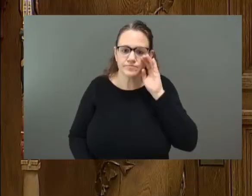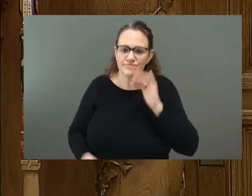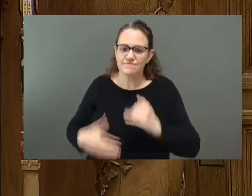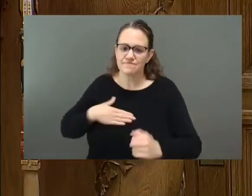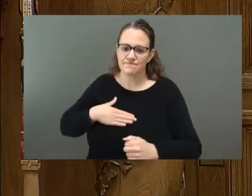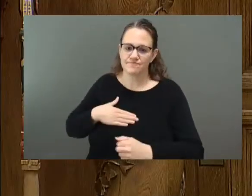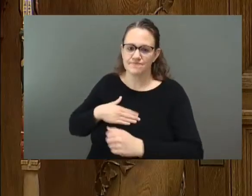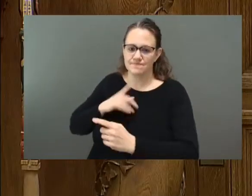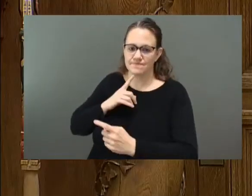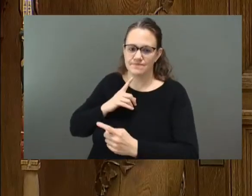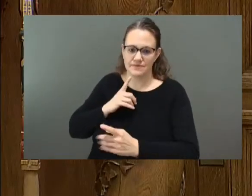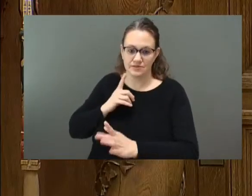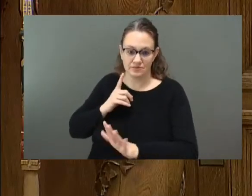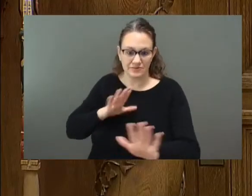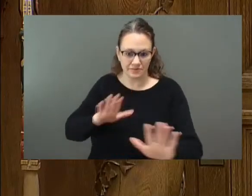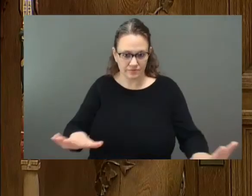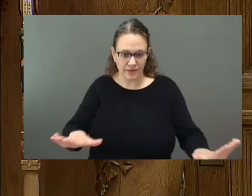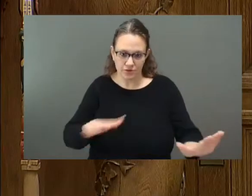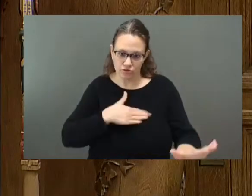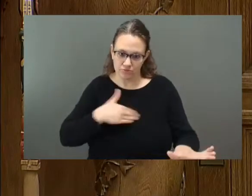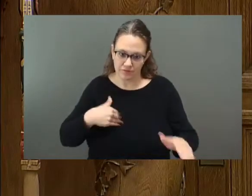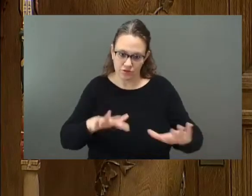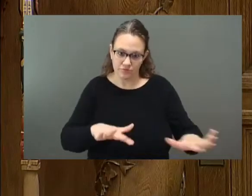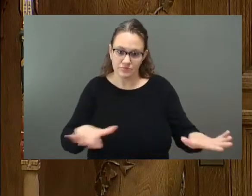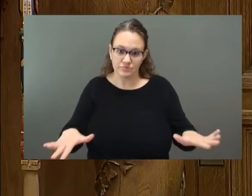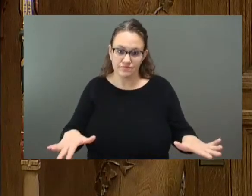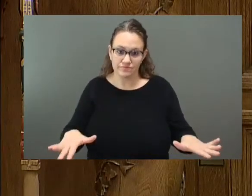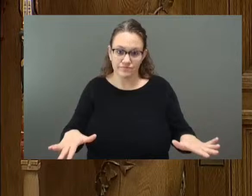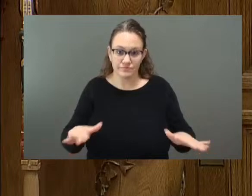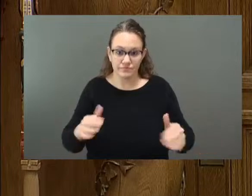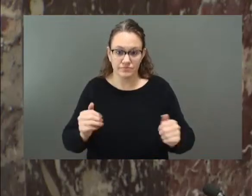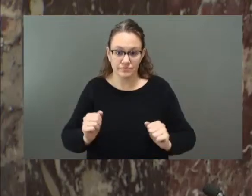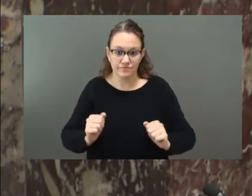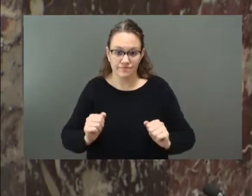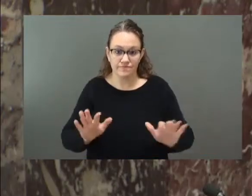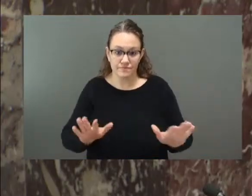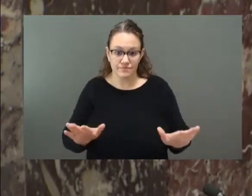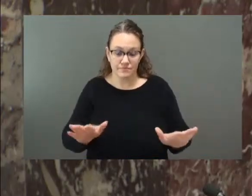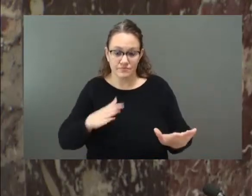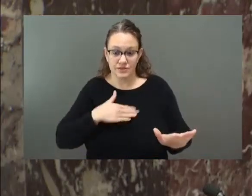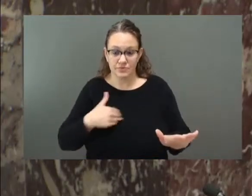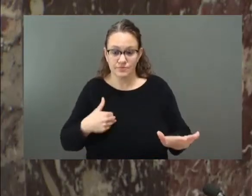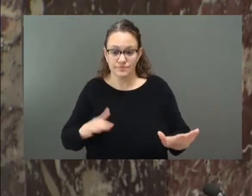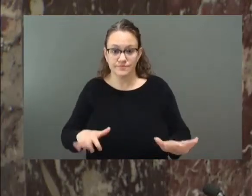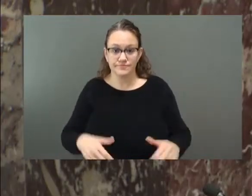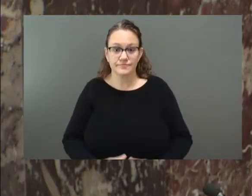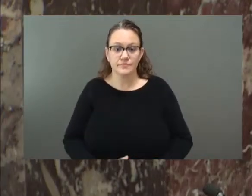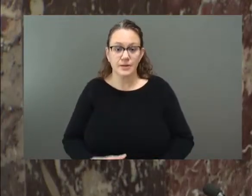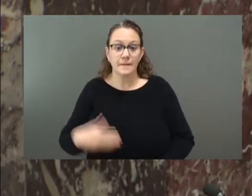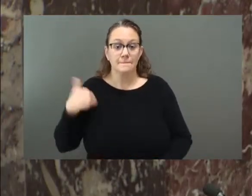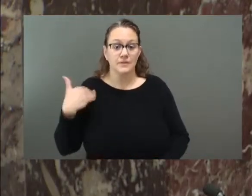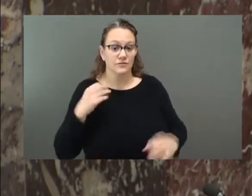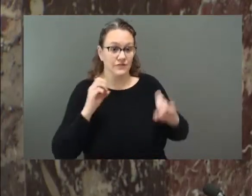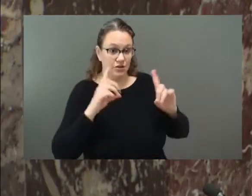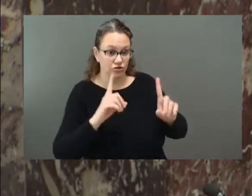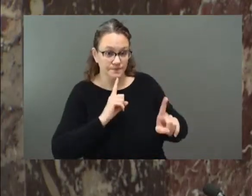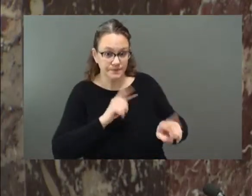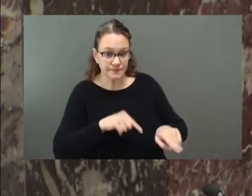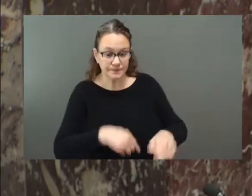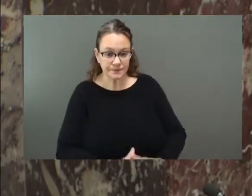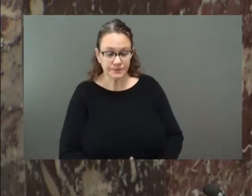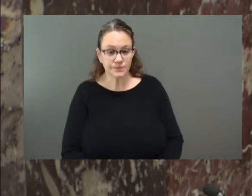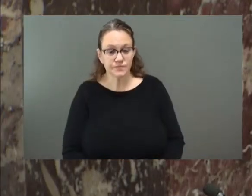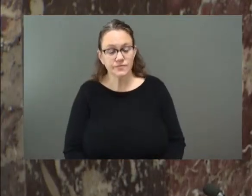Members at the back side, please. Minister. Thank you, Mr. Speaker. I don't agree with the member